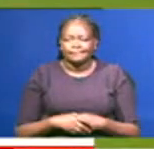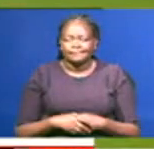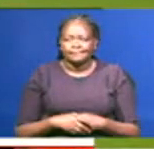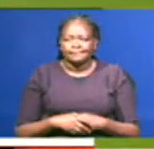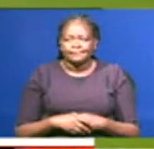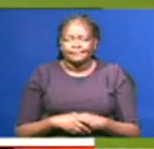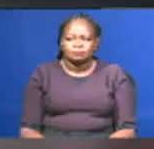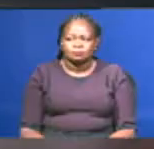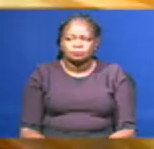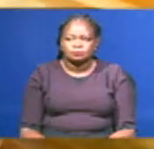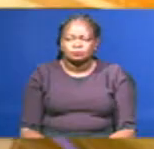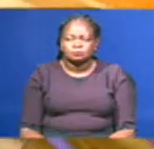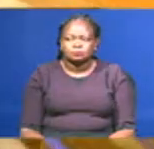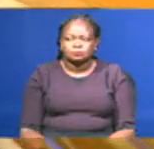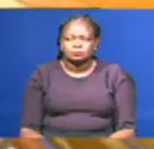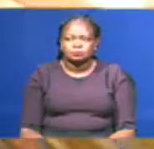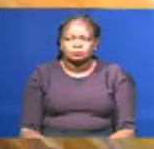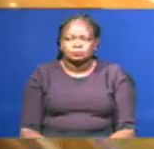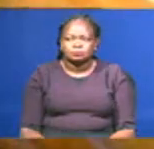In France,